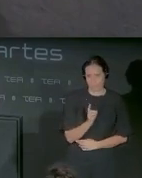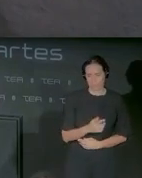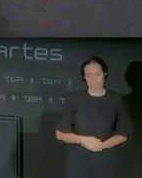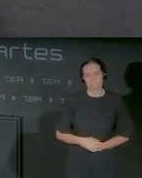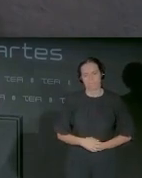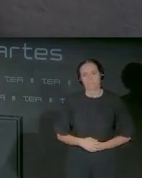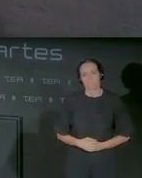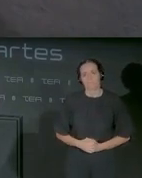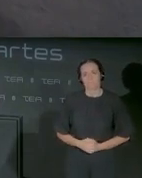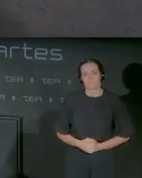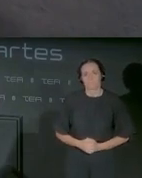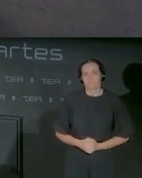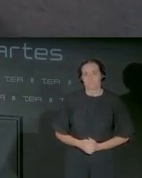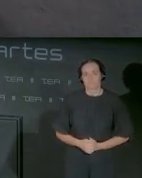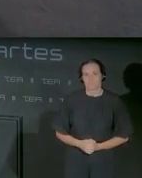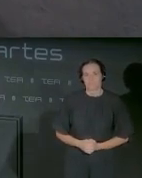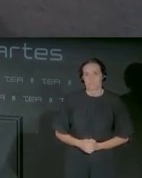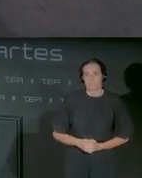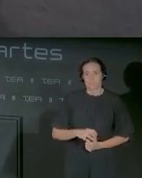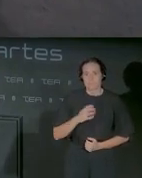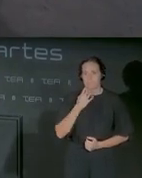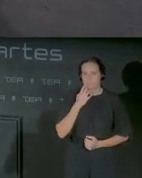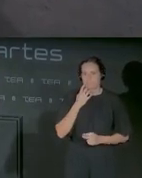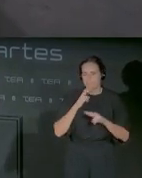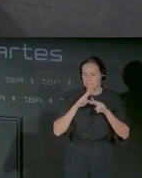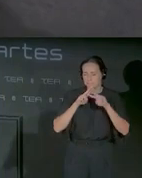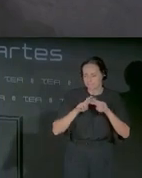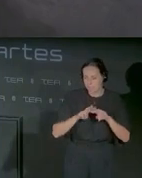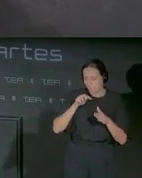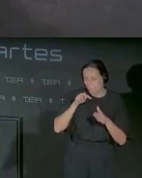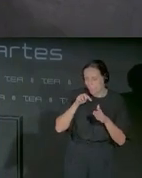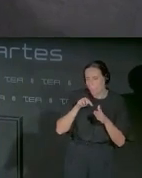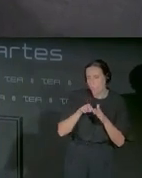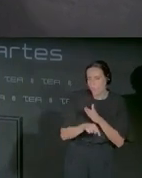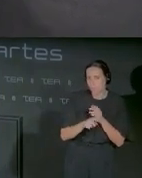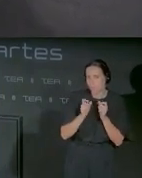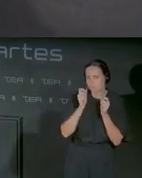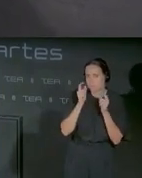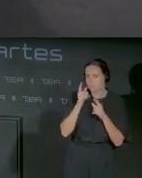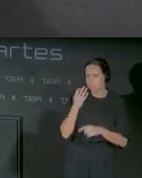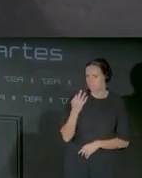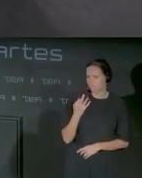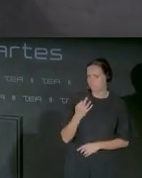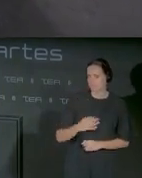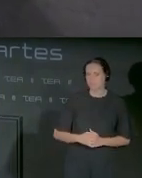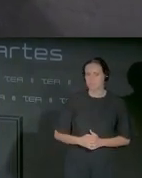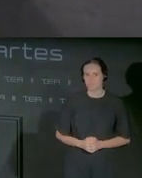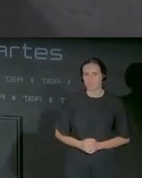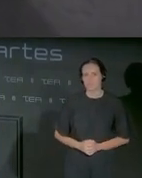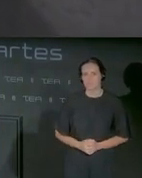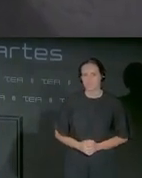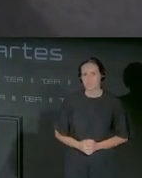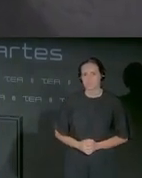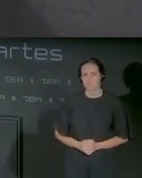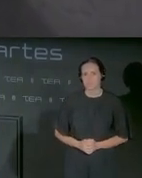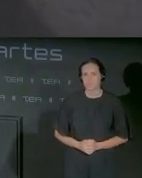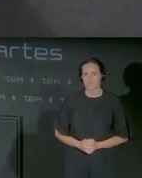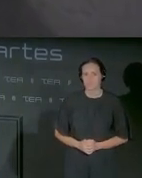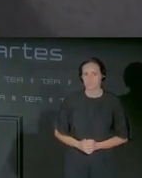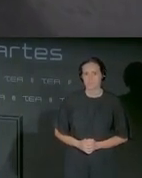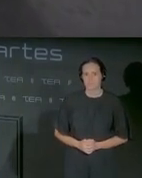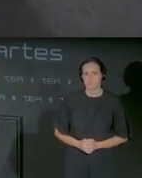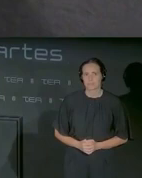at the results of it or what it's supposed to come out of it, they usually are.